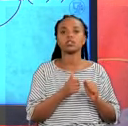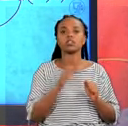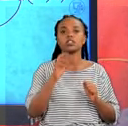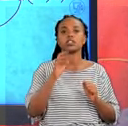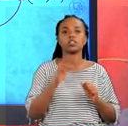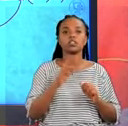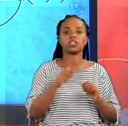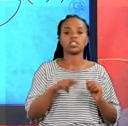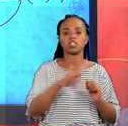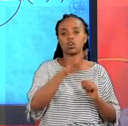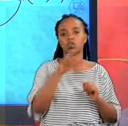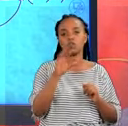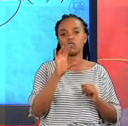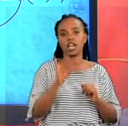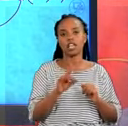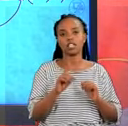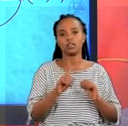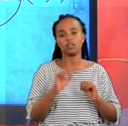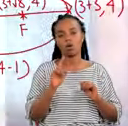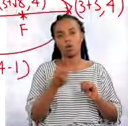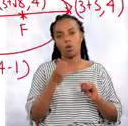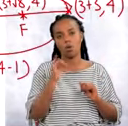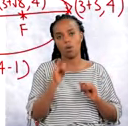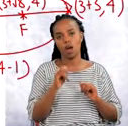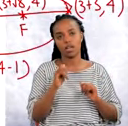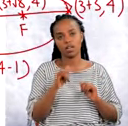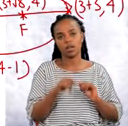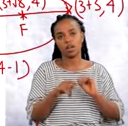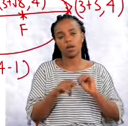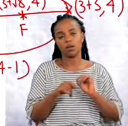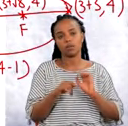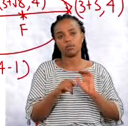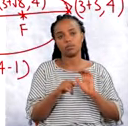square root of 8 C unit, that means Y coordinate is this constant.